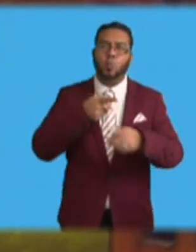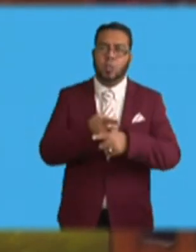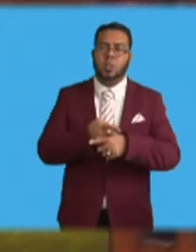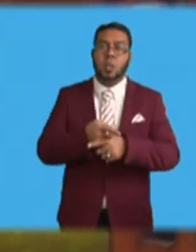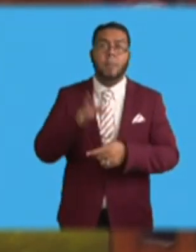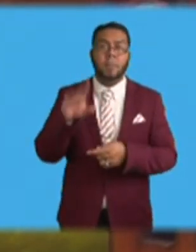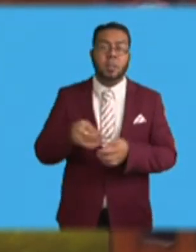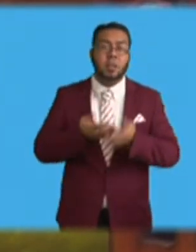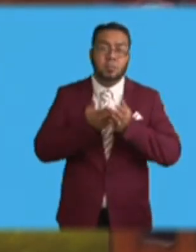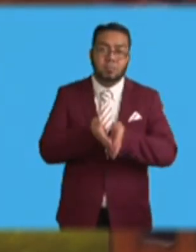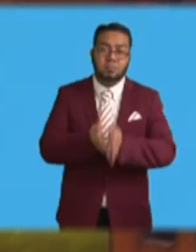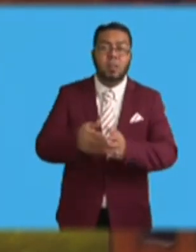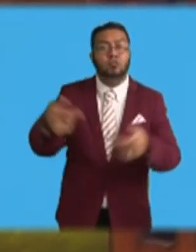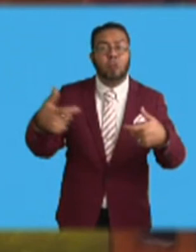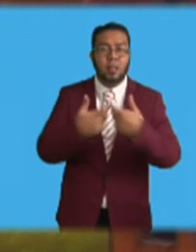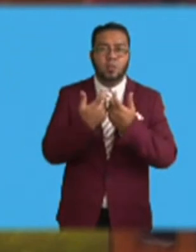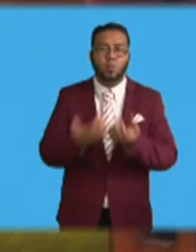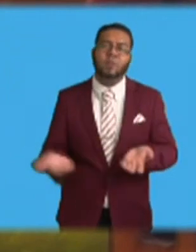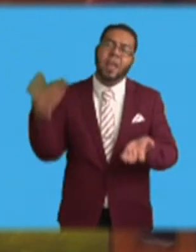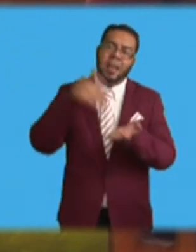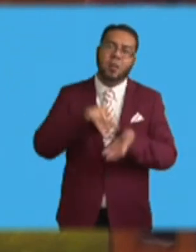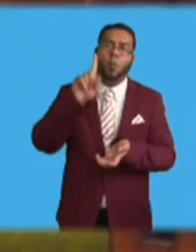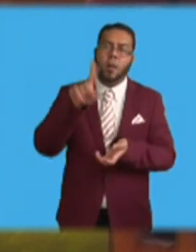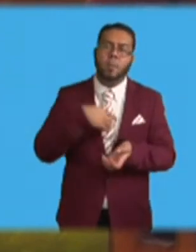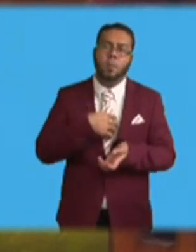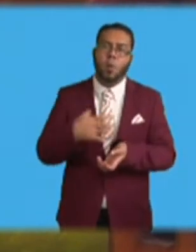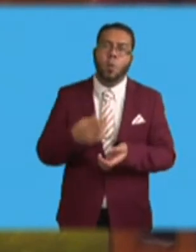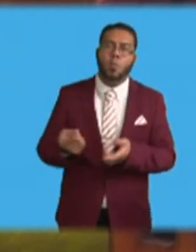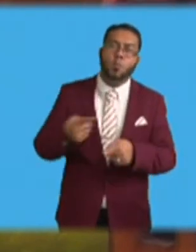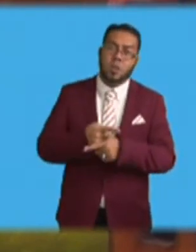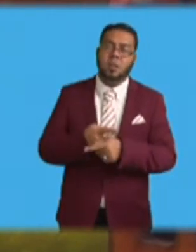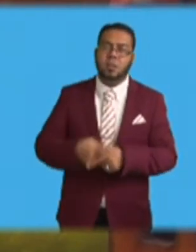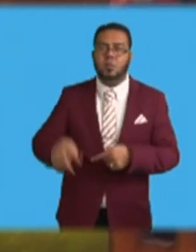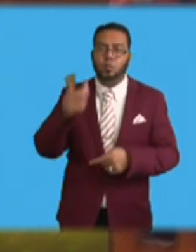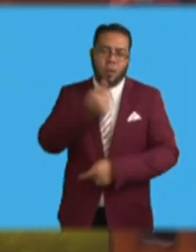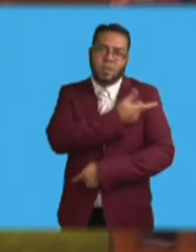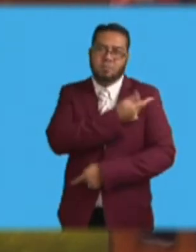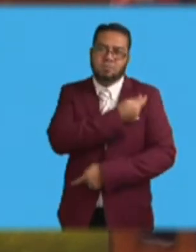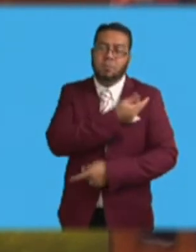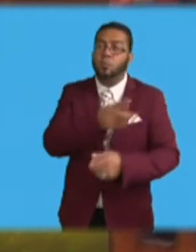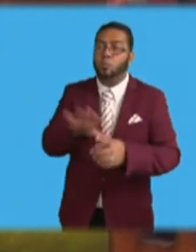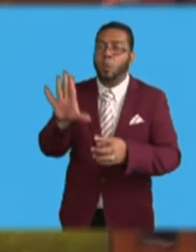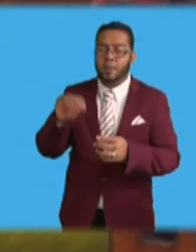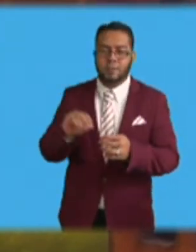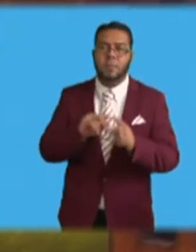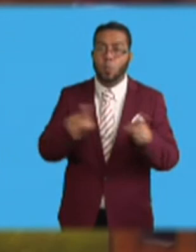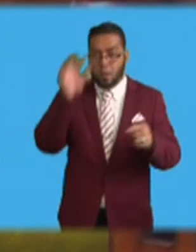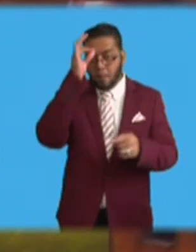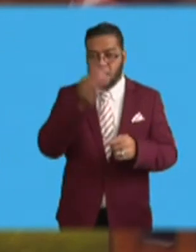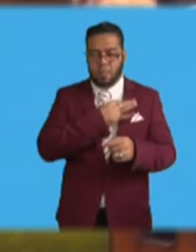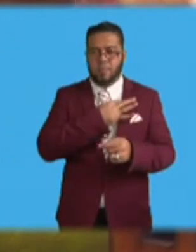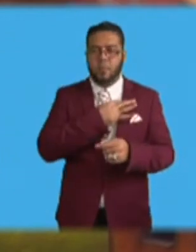maritime travel challenges, we have added an extra 1 week to conduct this drive in the maritime areas, because we believe we